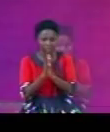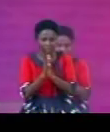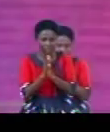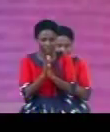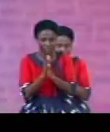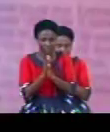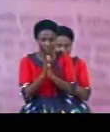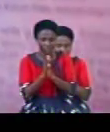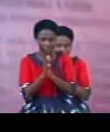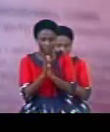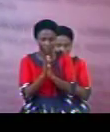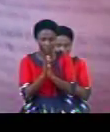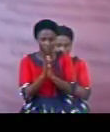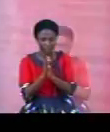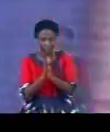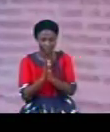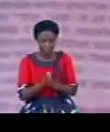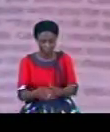Amen.